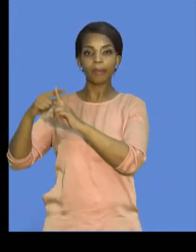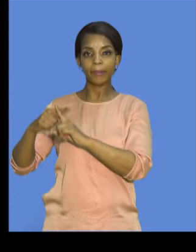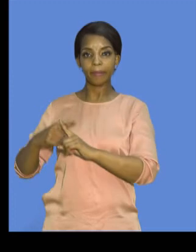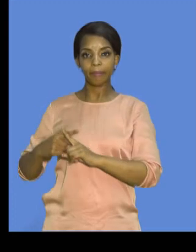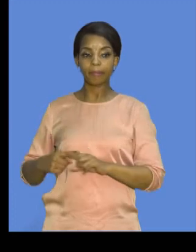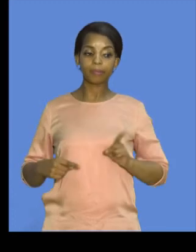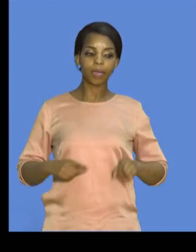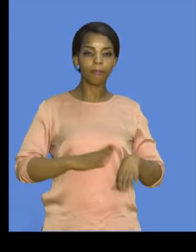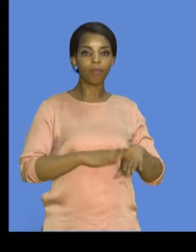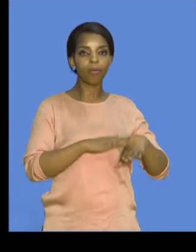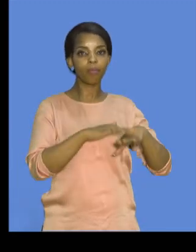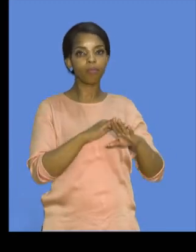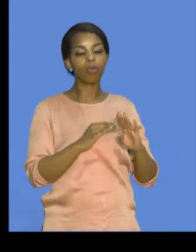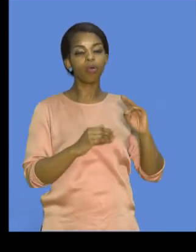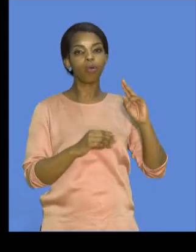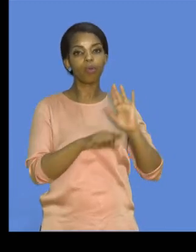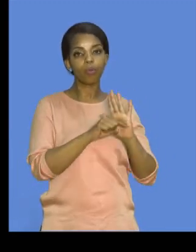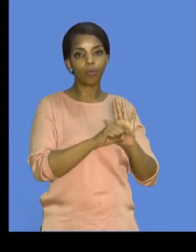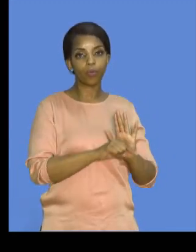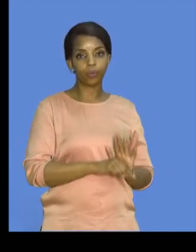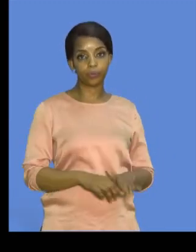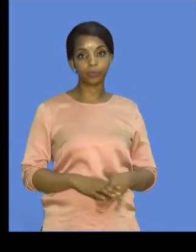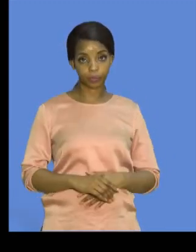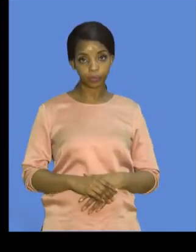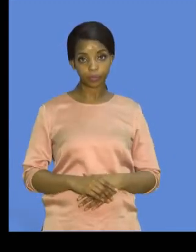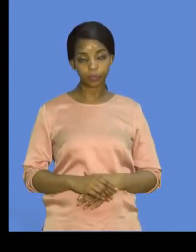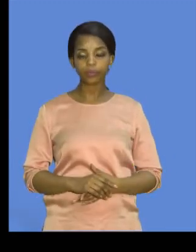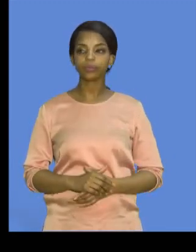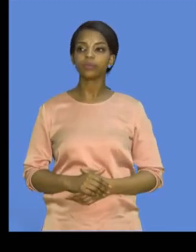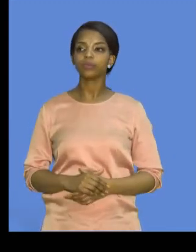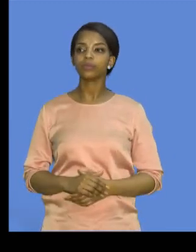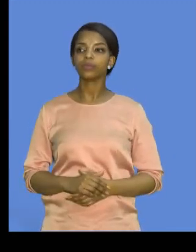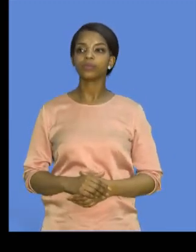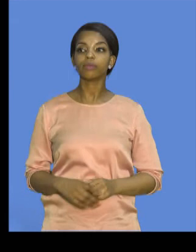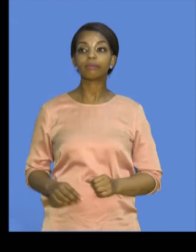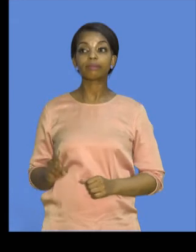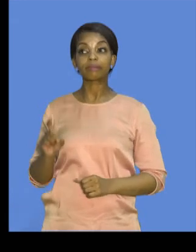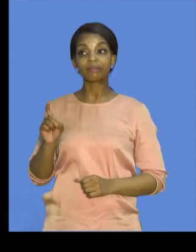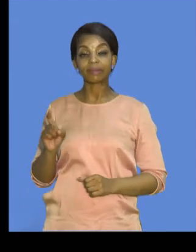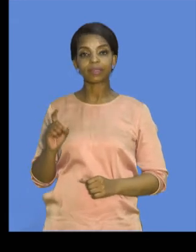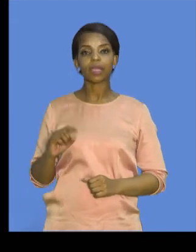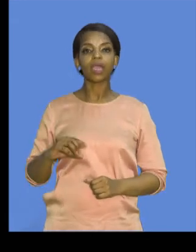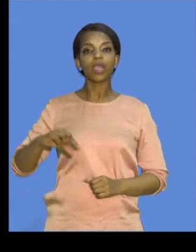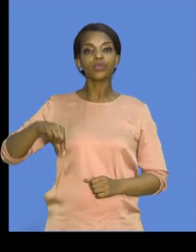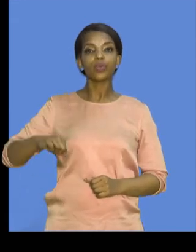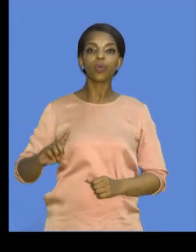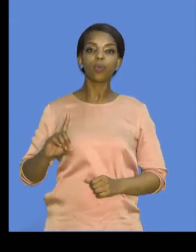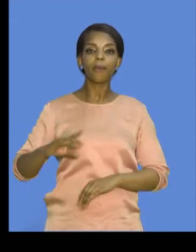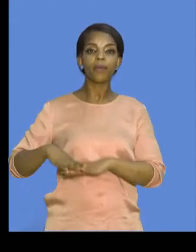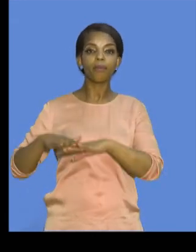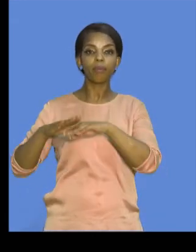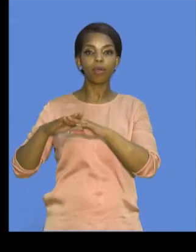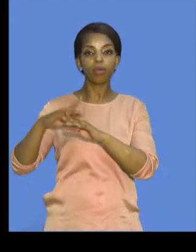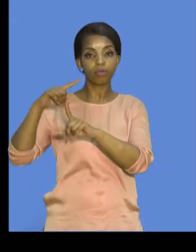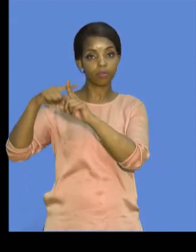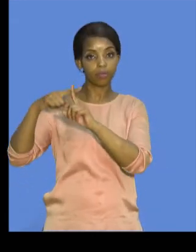more negative, okay, more negative, while Q1 is more